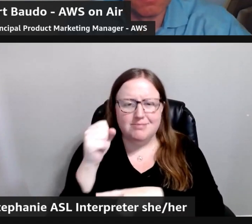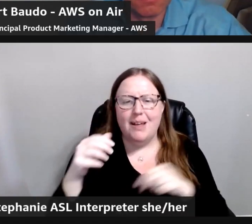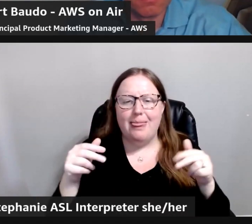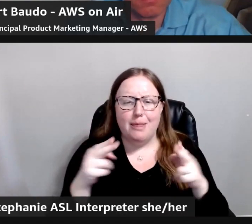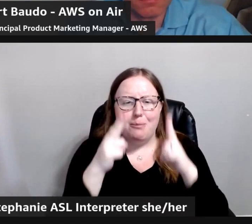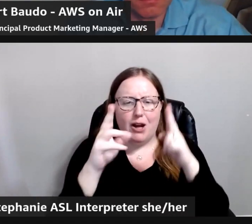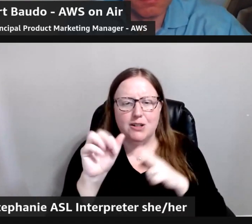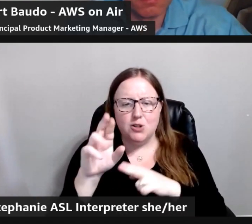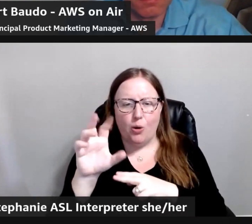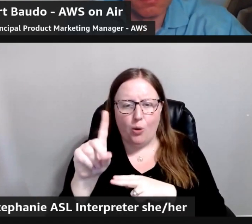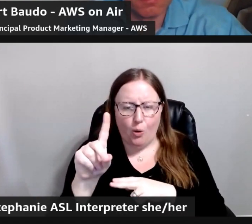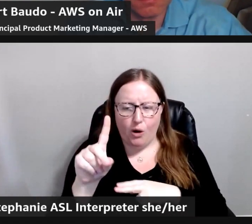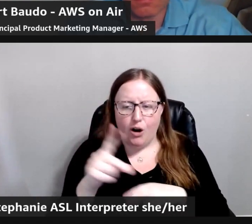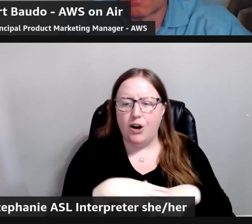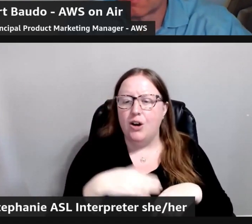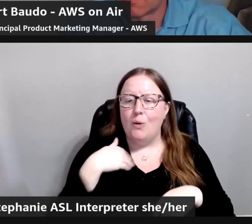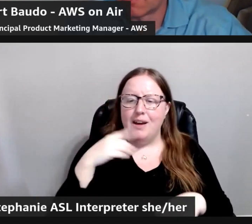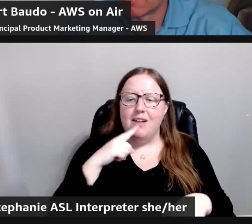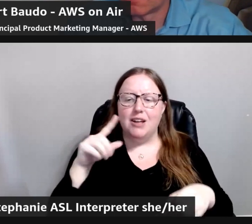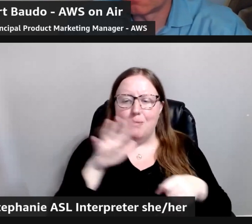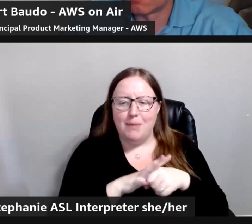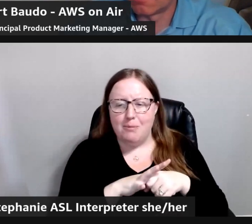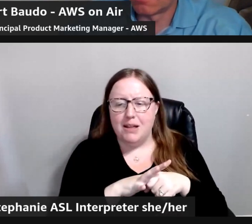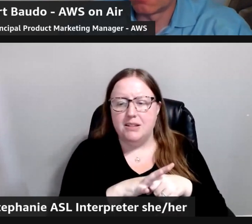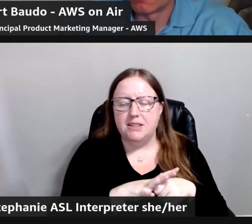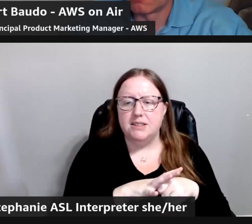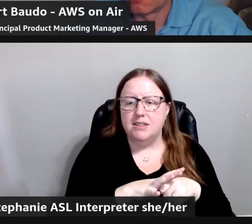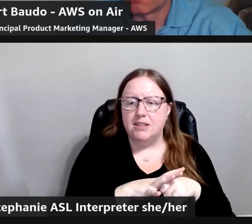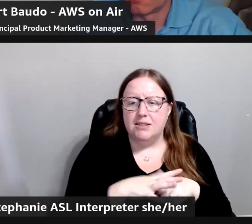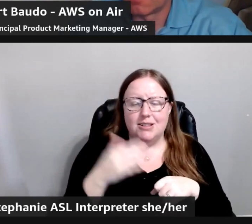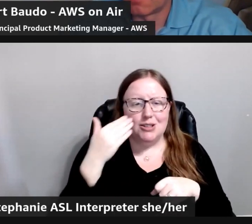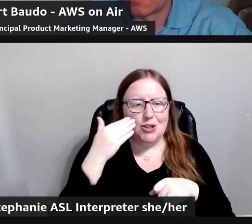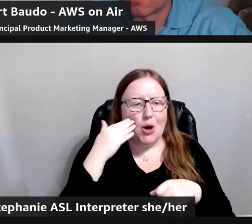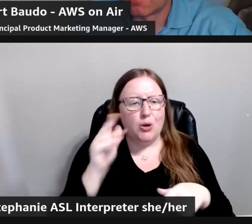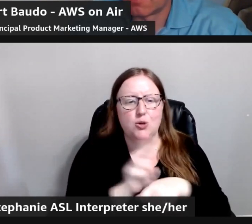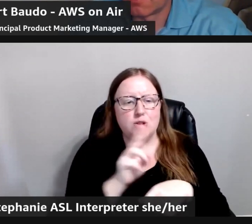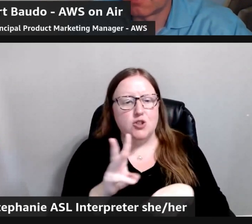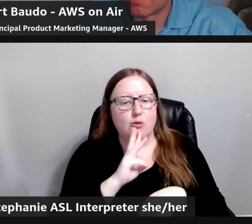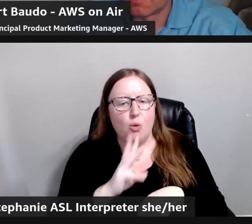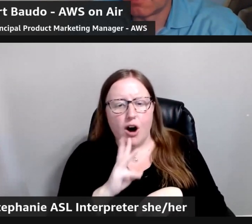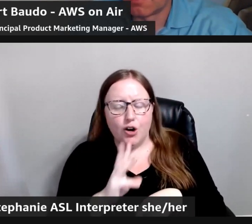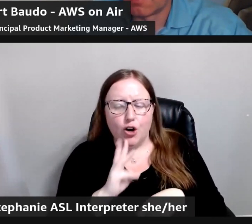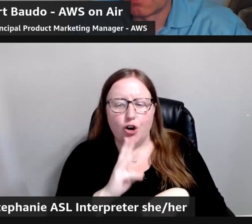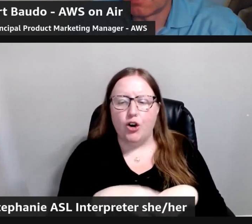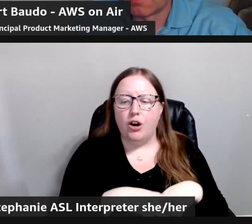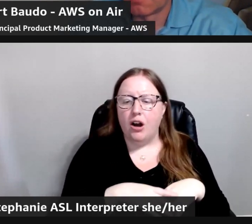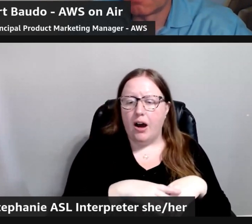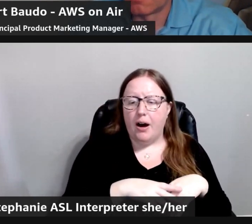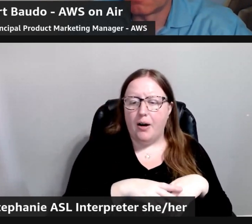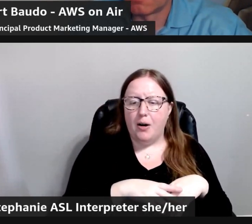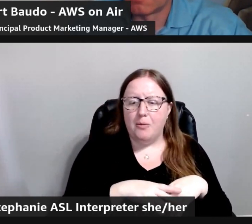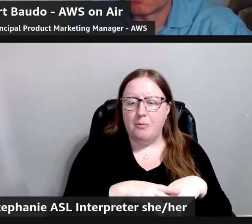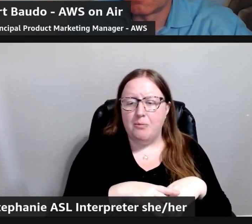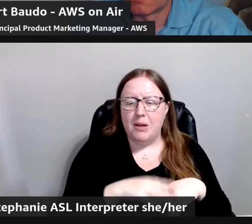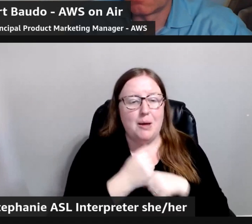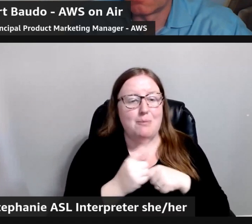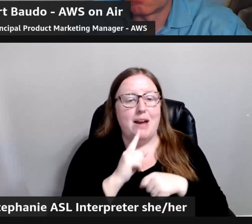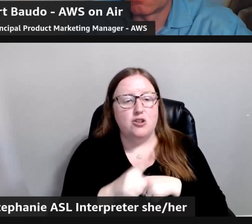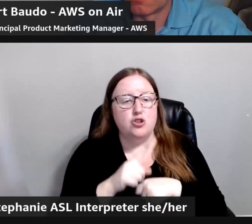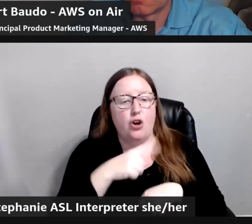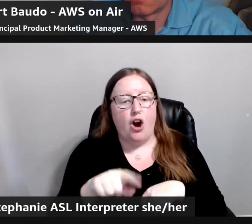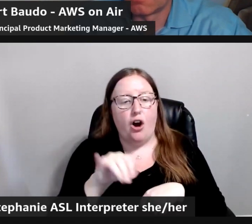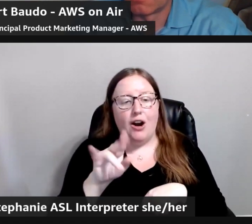on track for that. As we make commitments for, our usage of water, returning more water than we use, eventually making sure that our